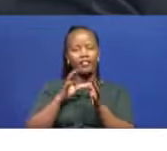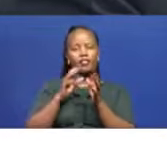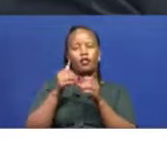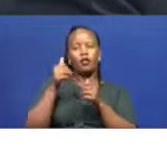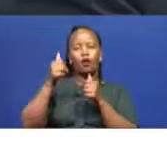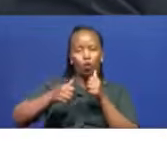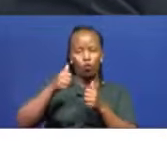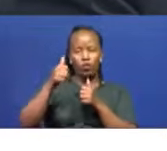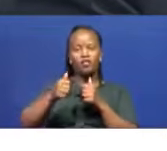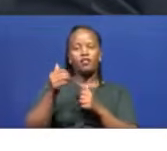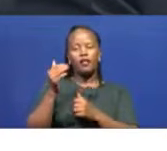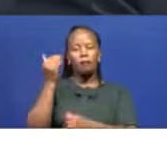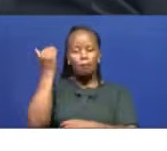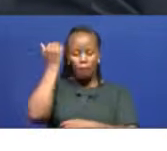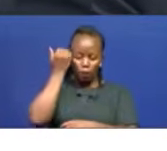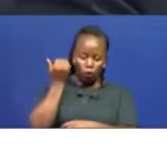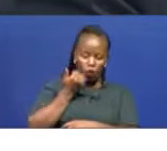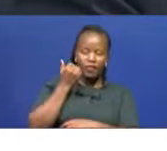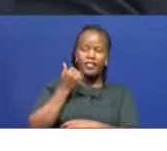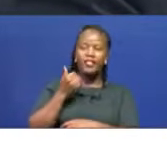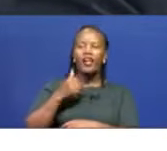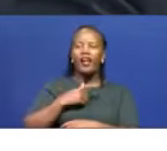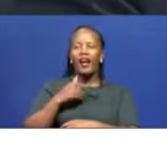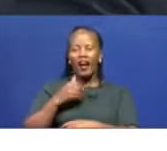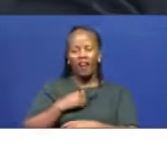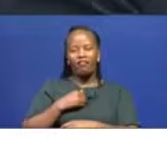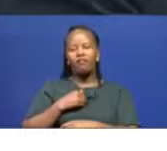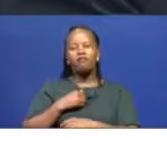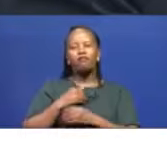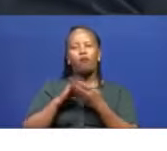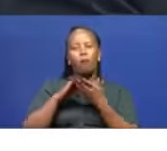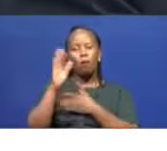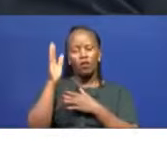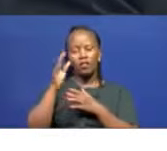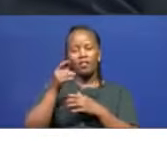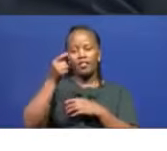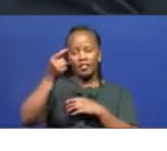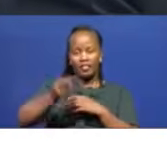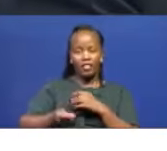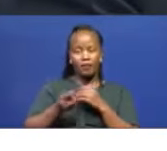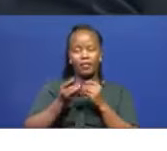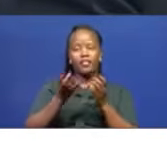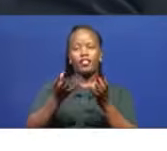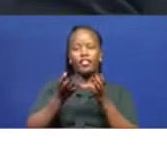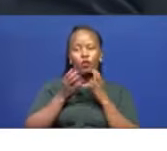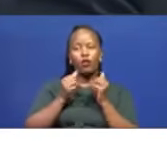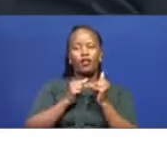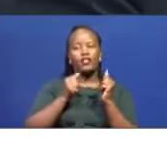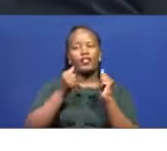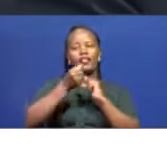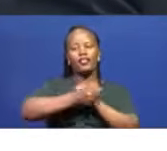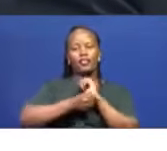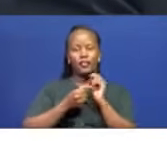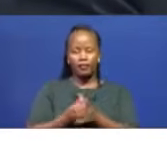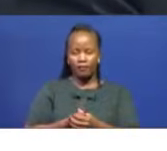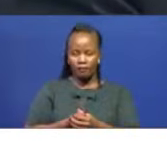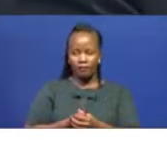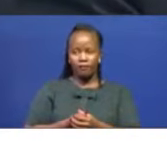at minimum, issue a structural edict requiring enactment of this legislation.